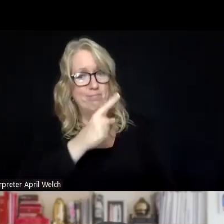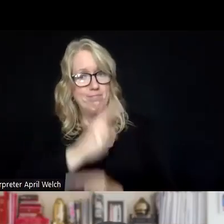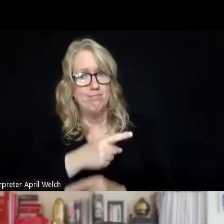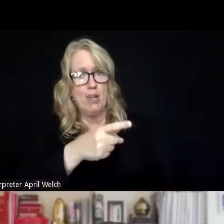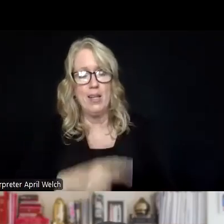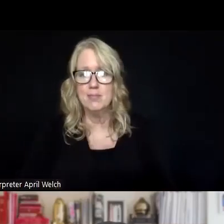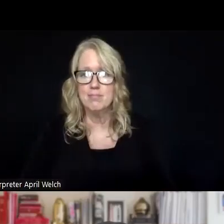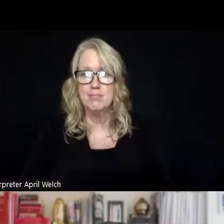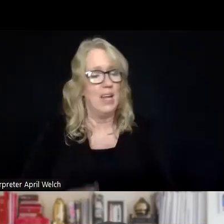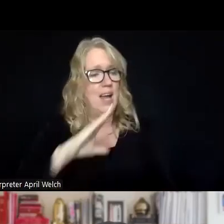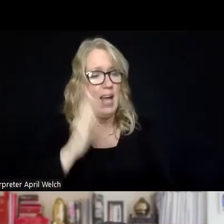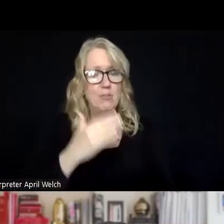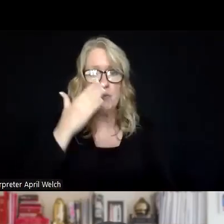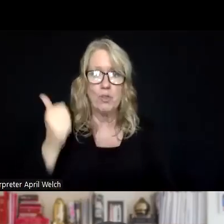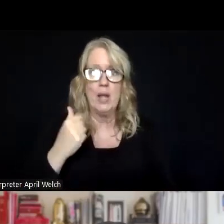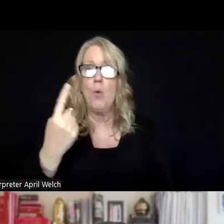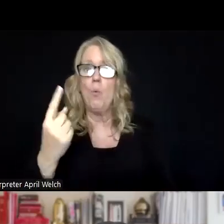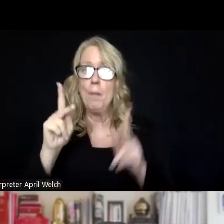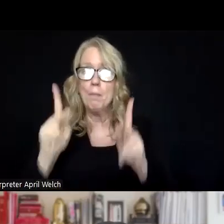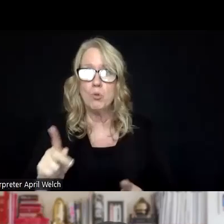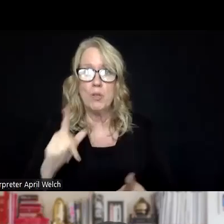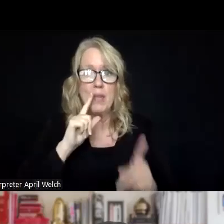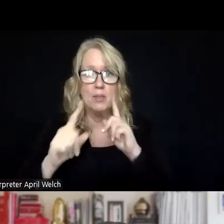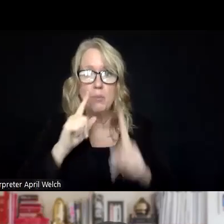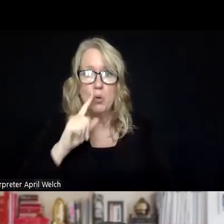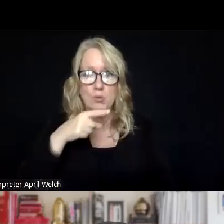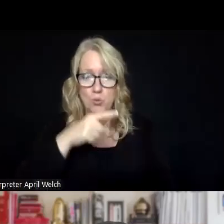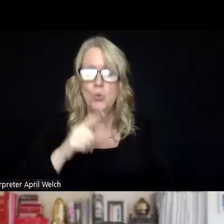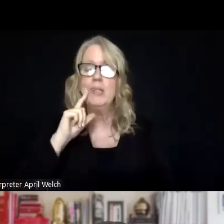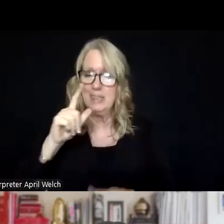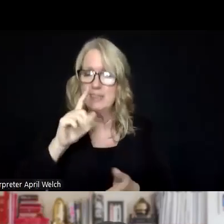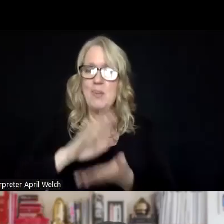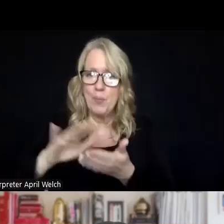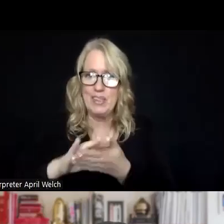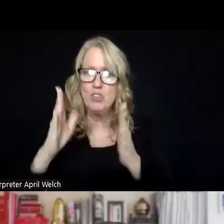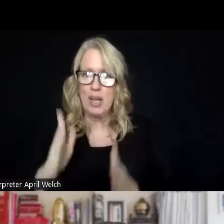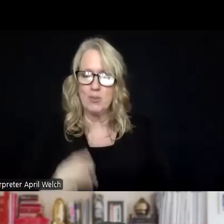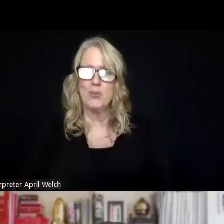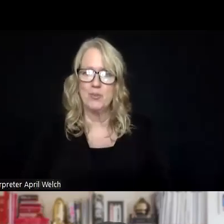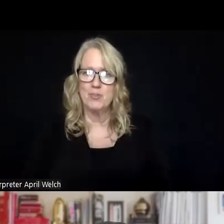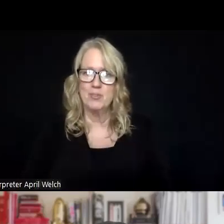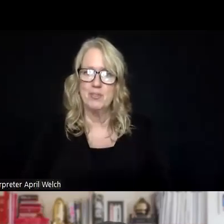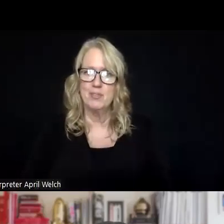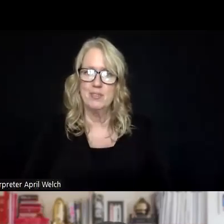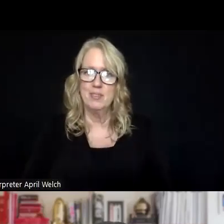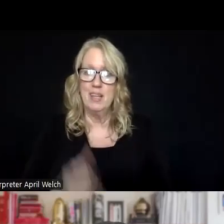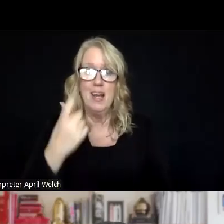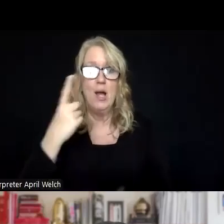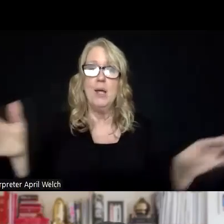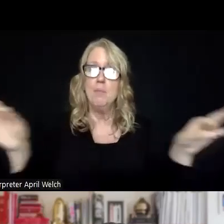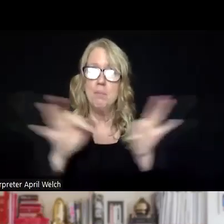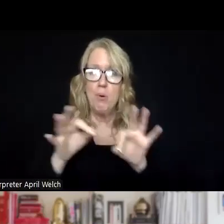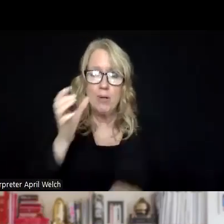never forget that case where the only person that it spoke to was the janitor. And these important concepts